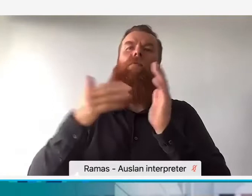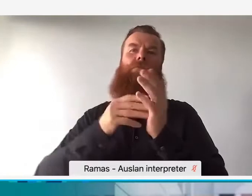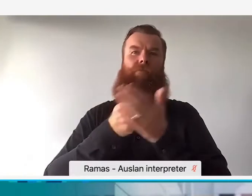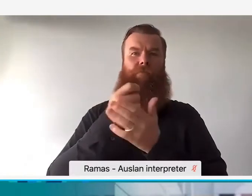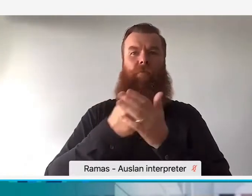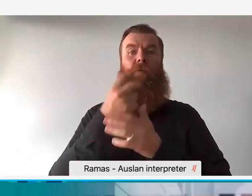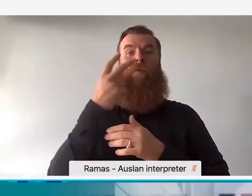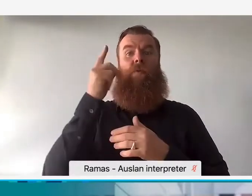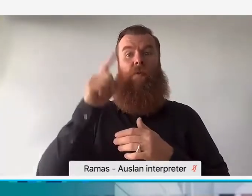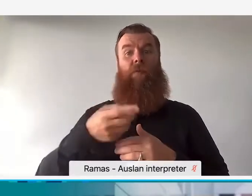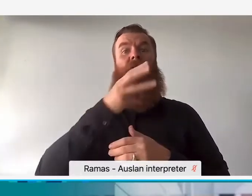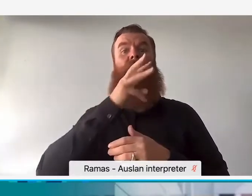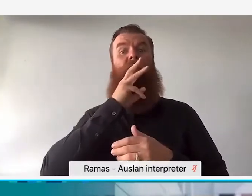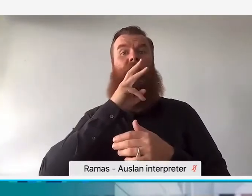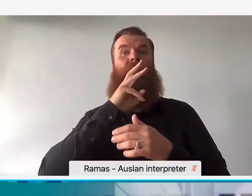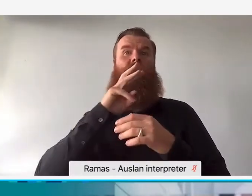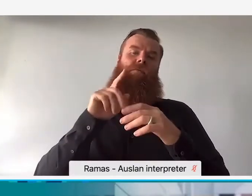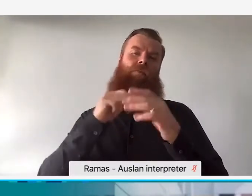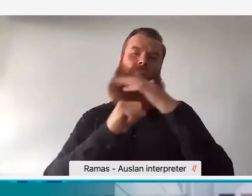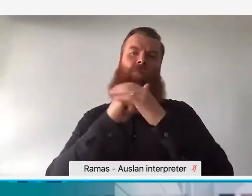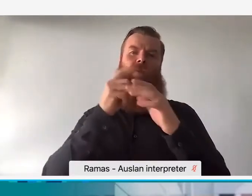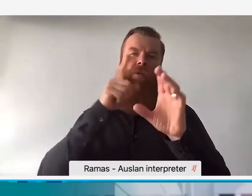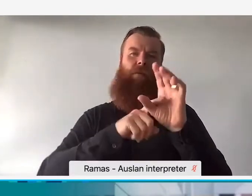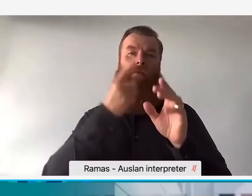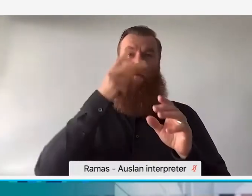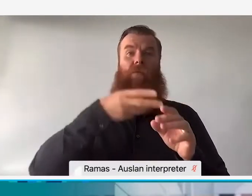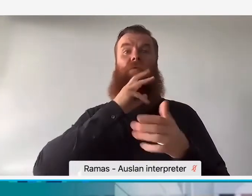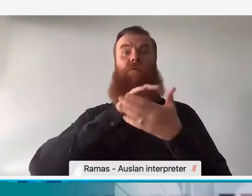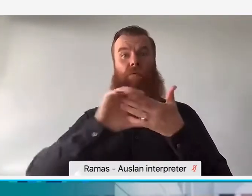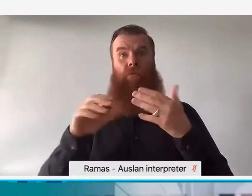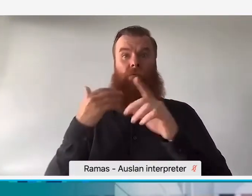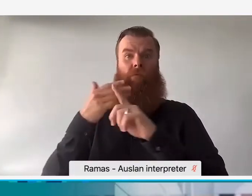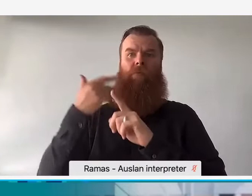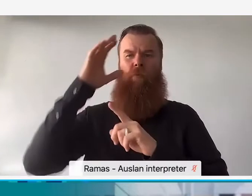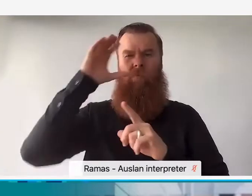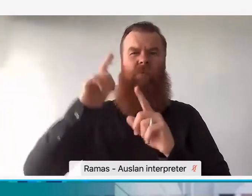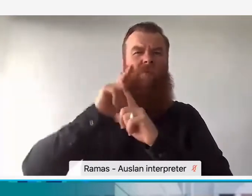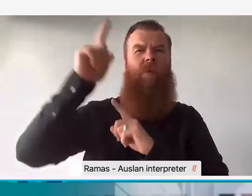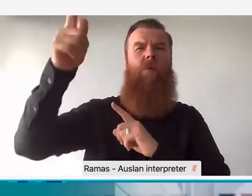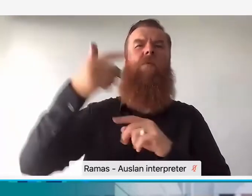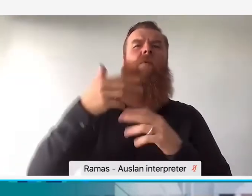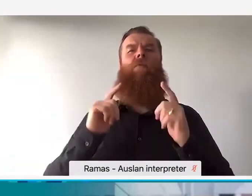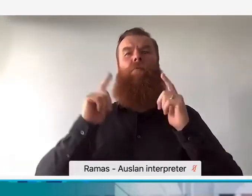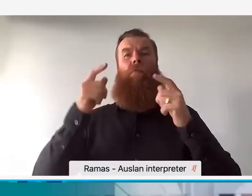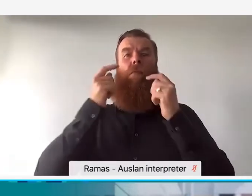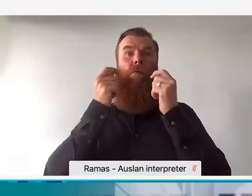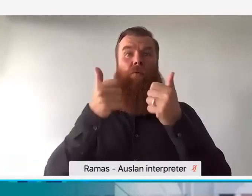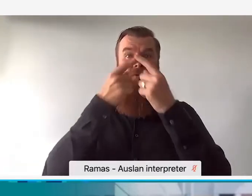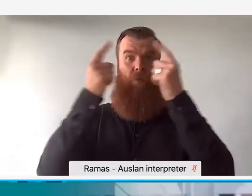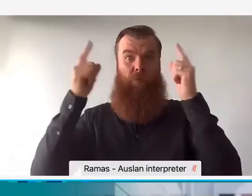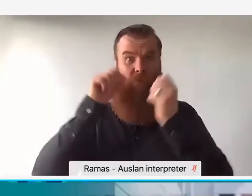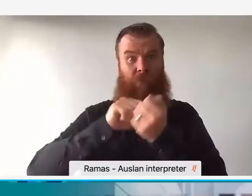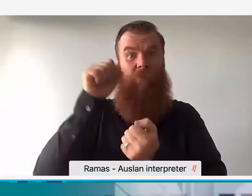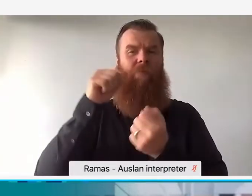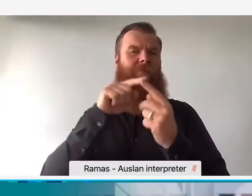those working in rural, remote areas or holding a relevant postgraduate qualification or who take on additional